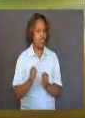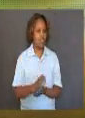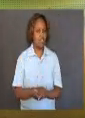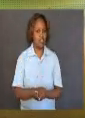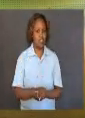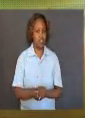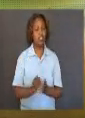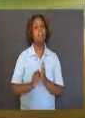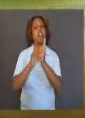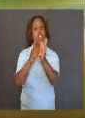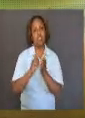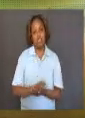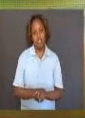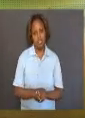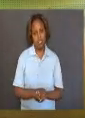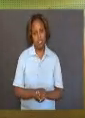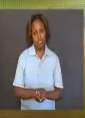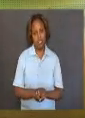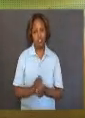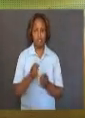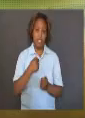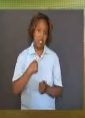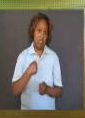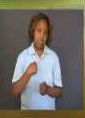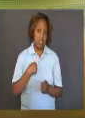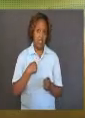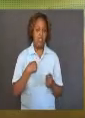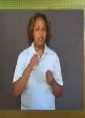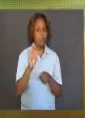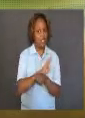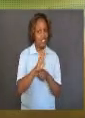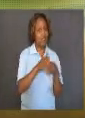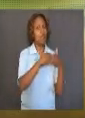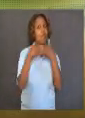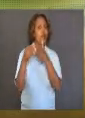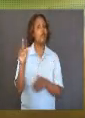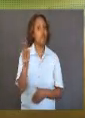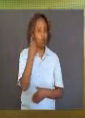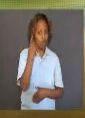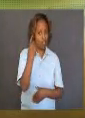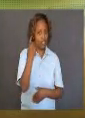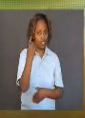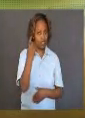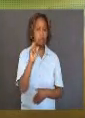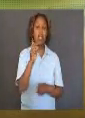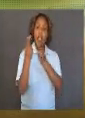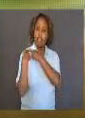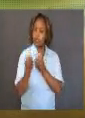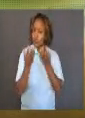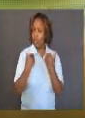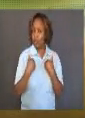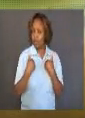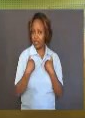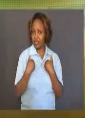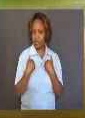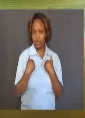For instance, if I run a business, I am responsible